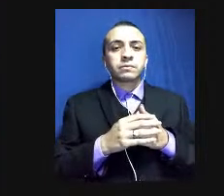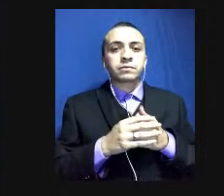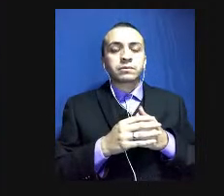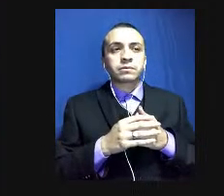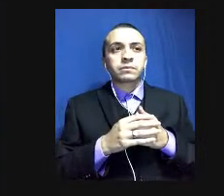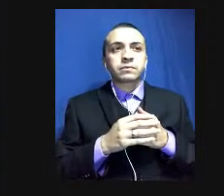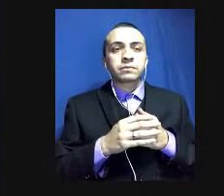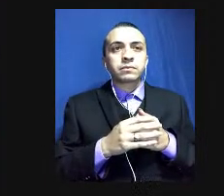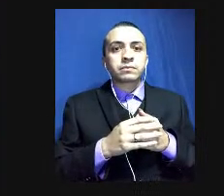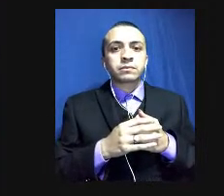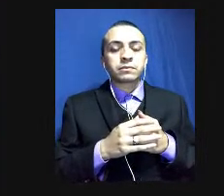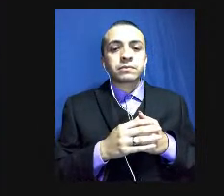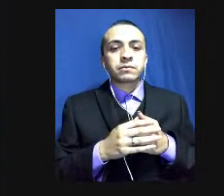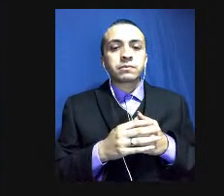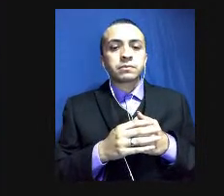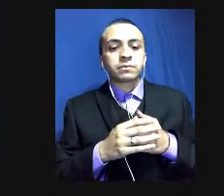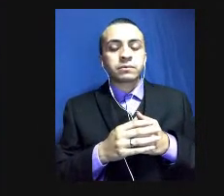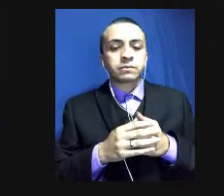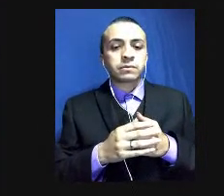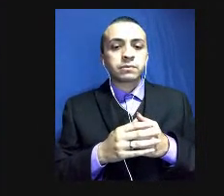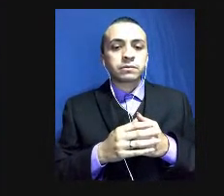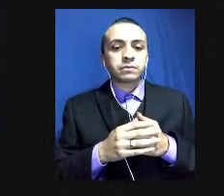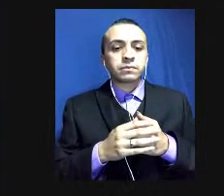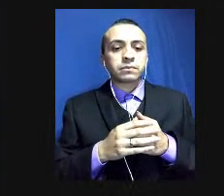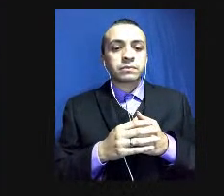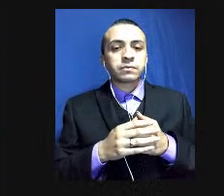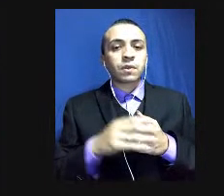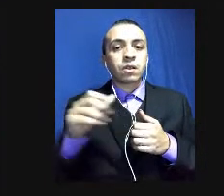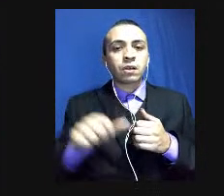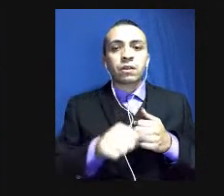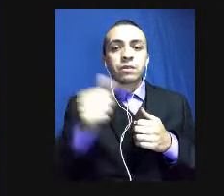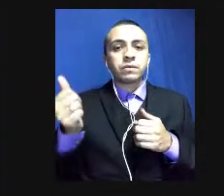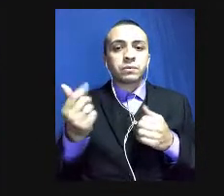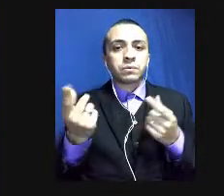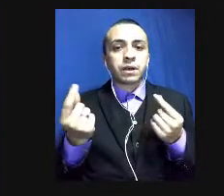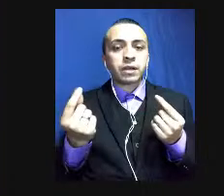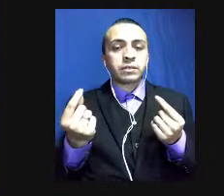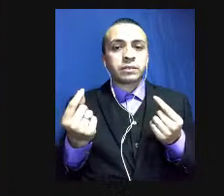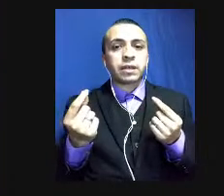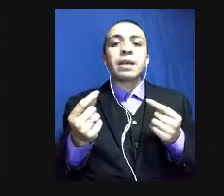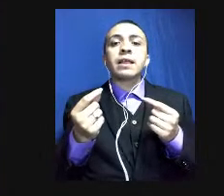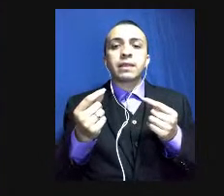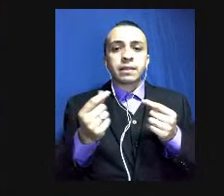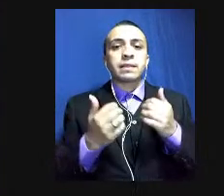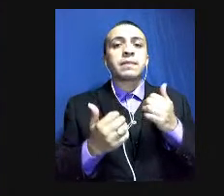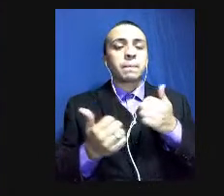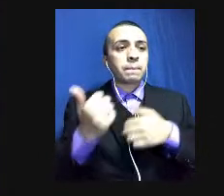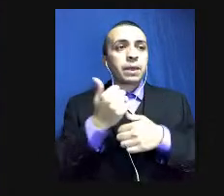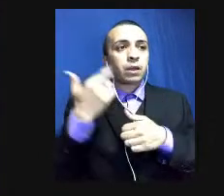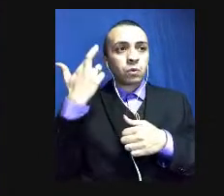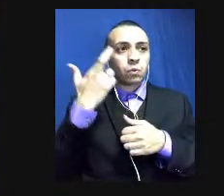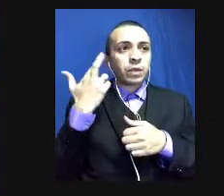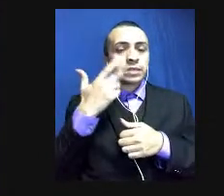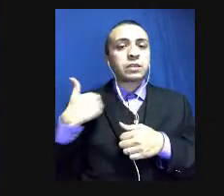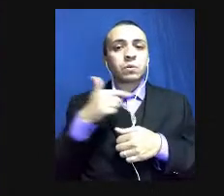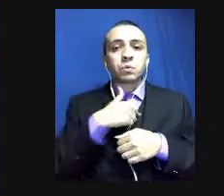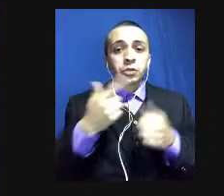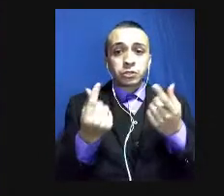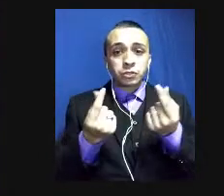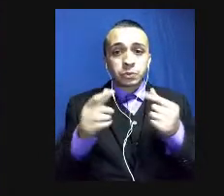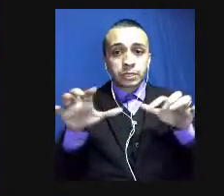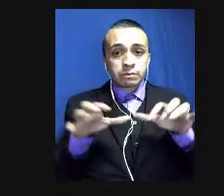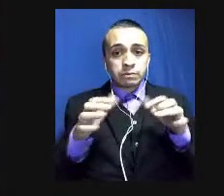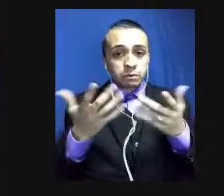I think what I want to close with is the main reason we're doing this too is also we're trying to identify areas